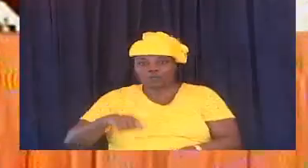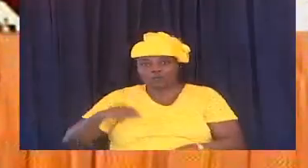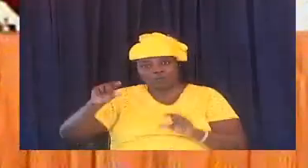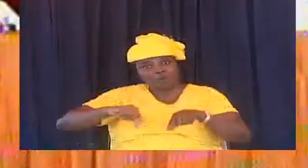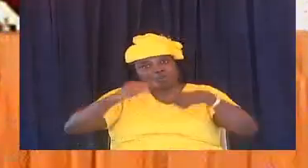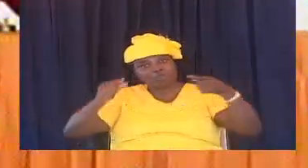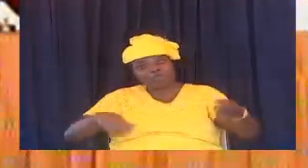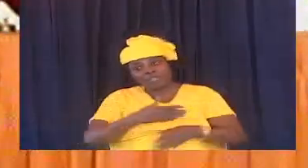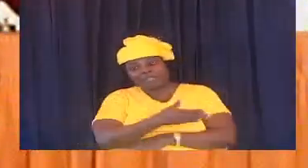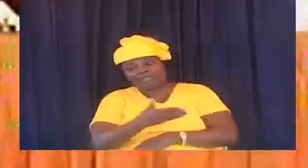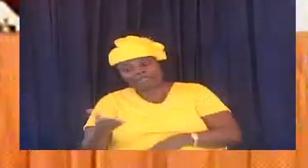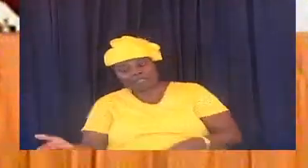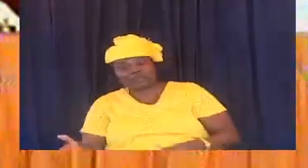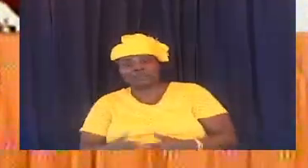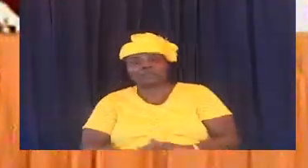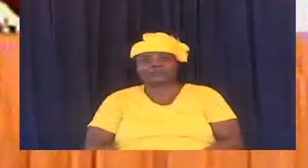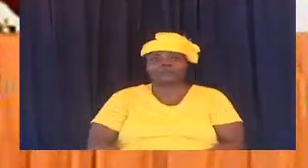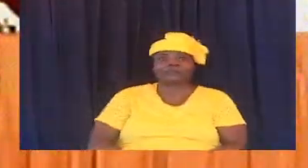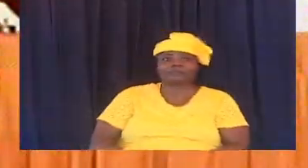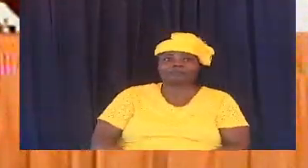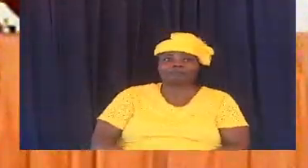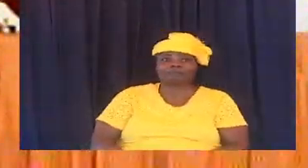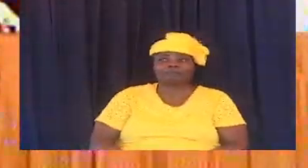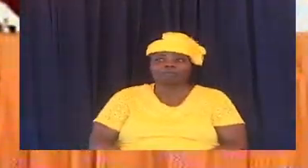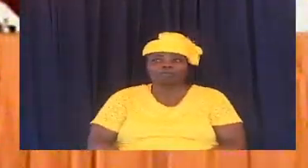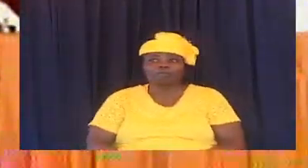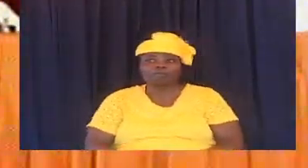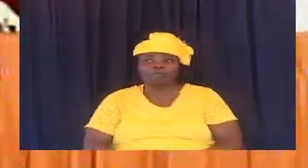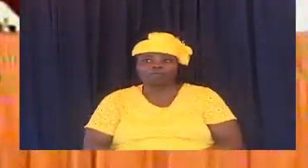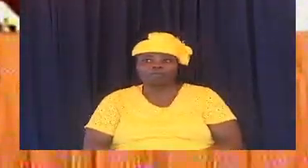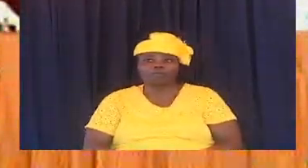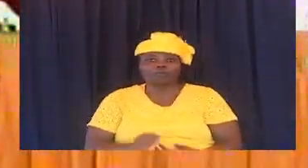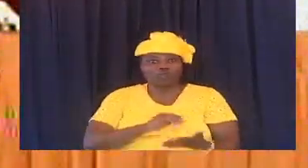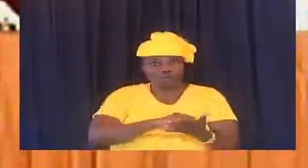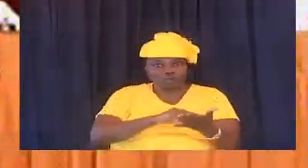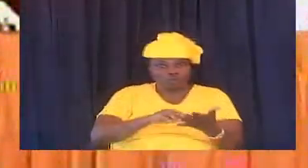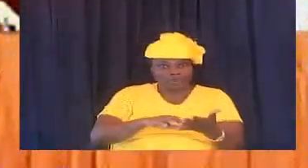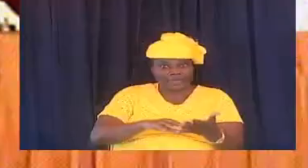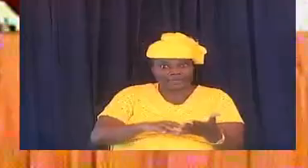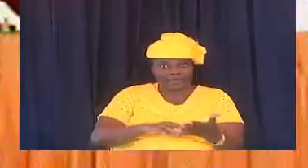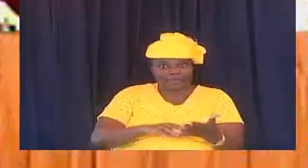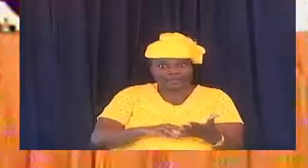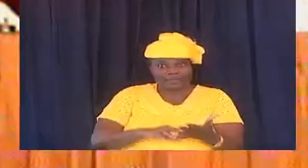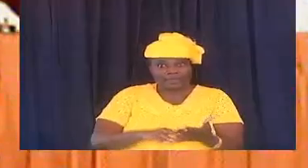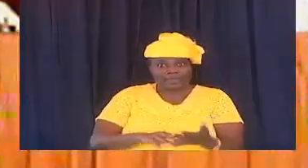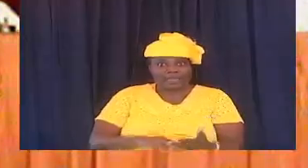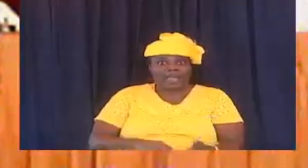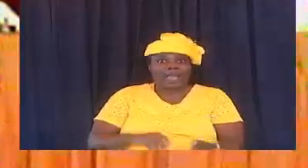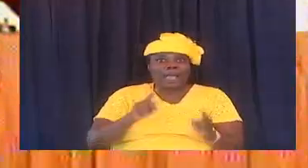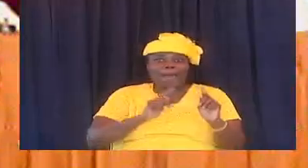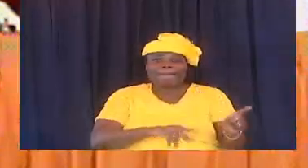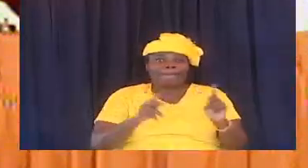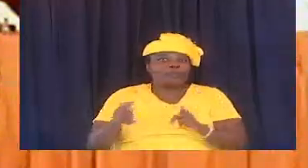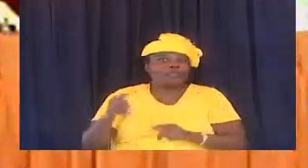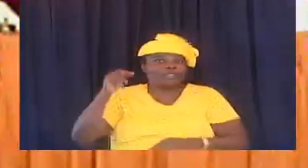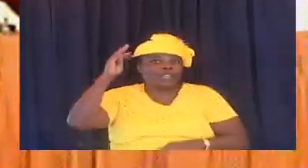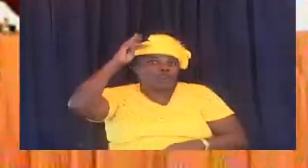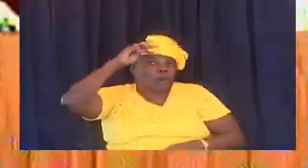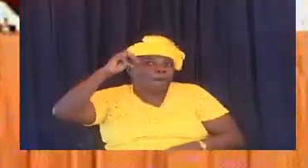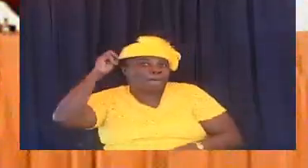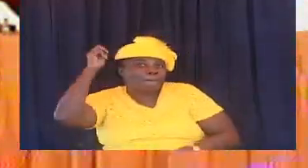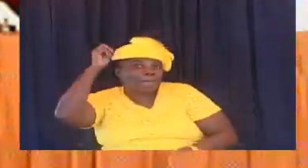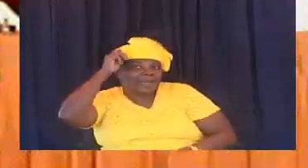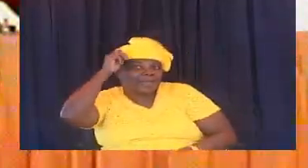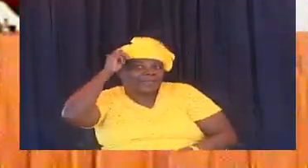forget, we are not going to meet before that time. So don't forget, write it down. Have it indelibly imprinted in our minds.